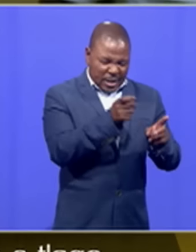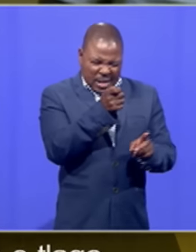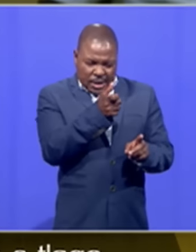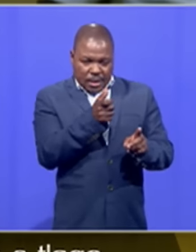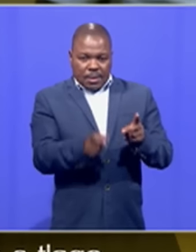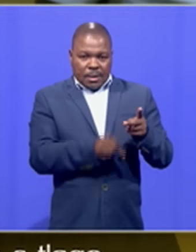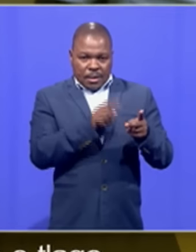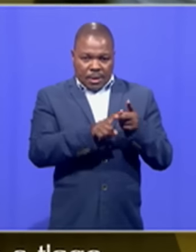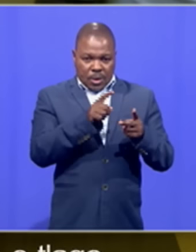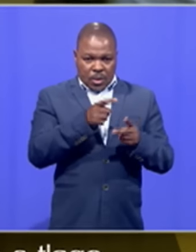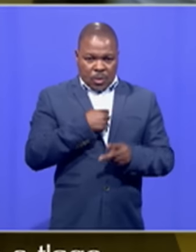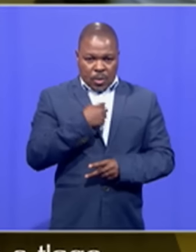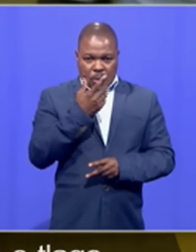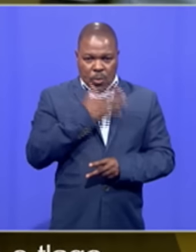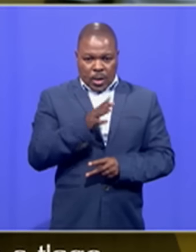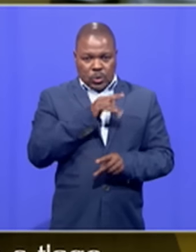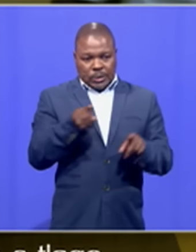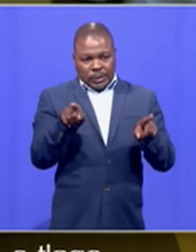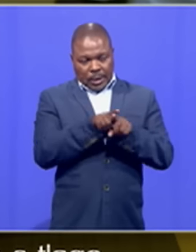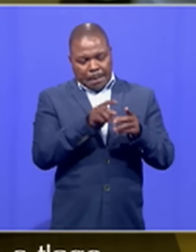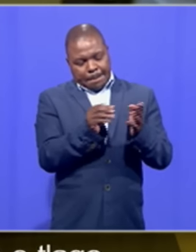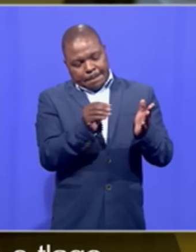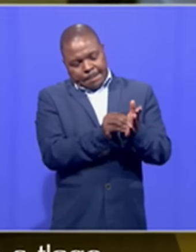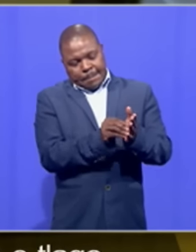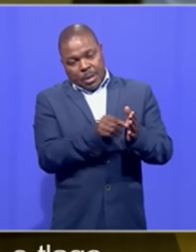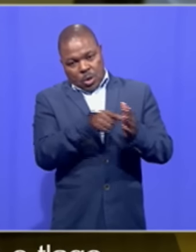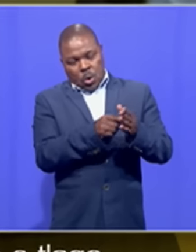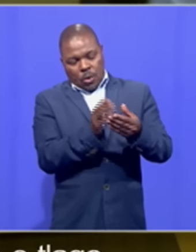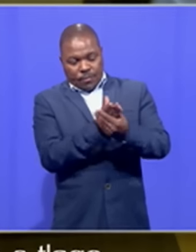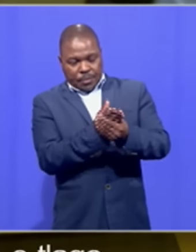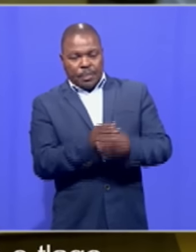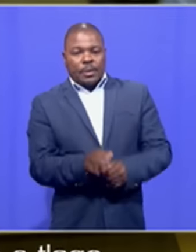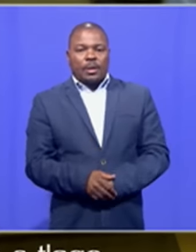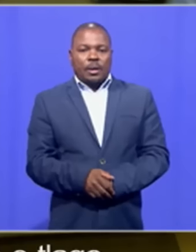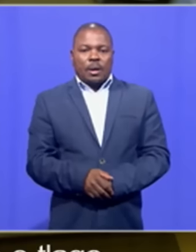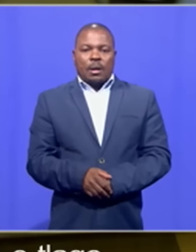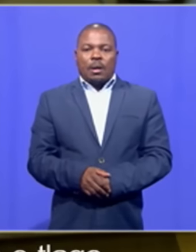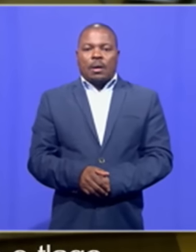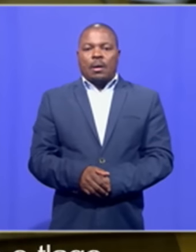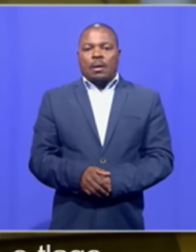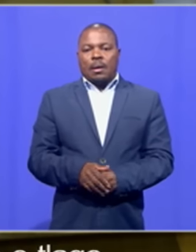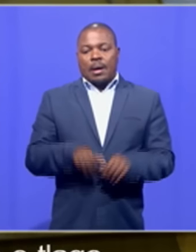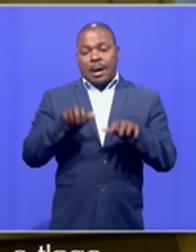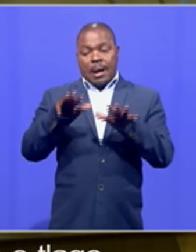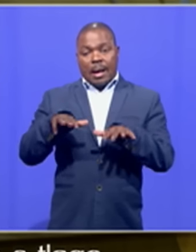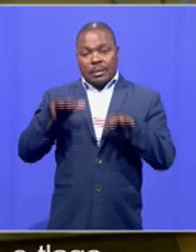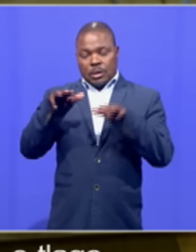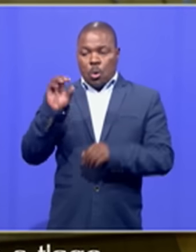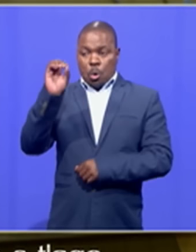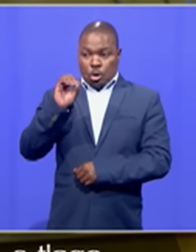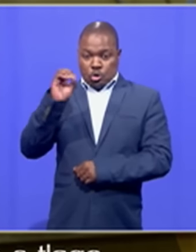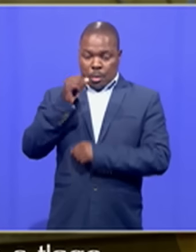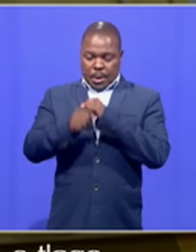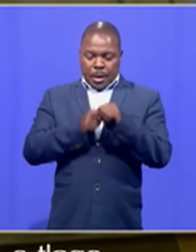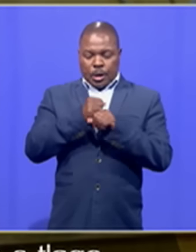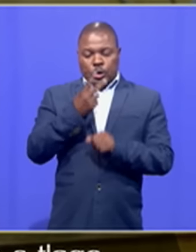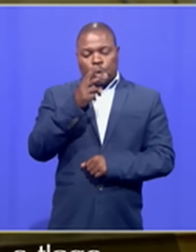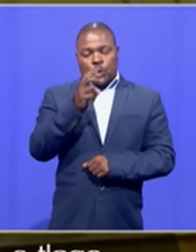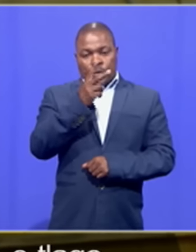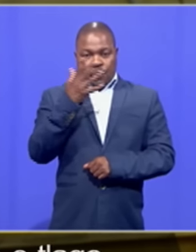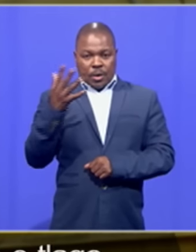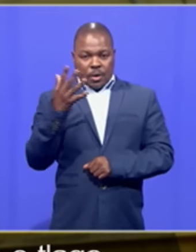beg leave of the court just to read same into record for completeness. Yes. Is that on or about the 19th of October 2025